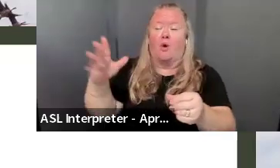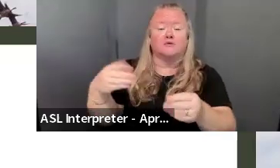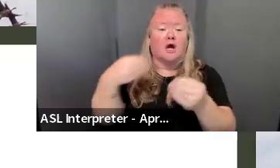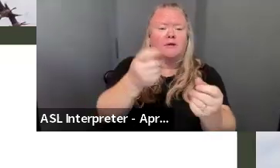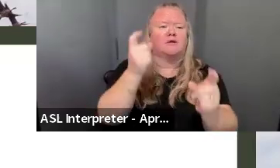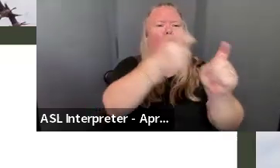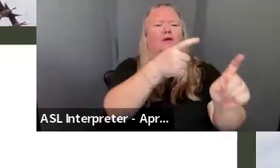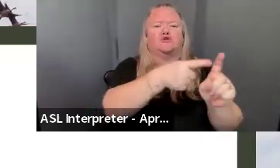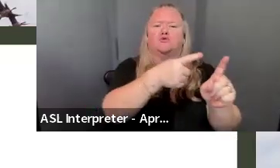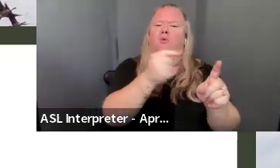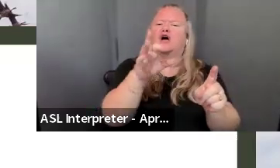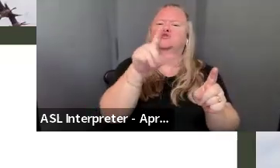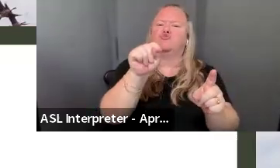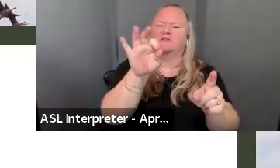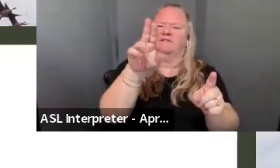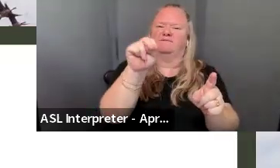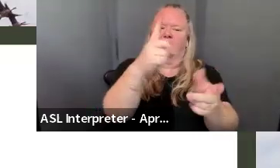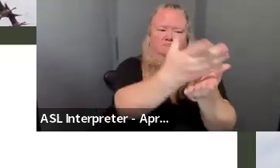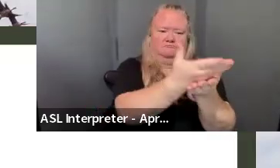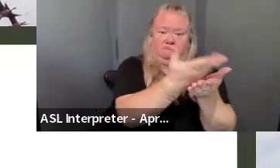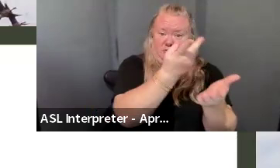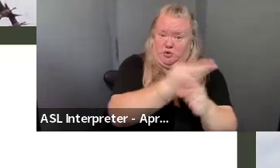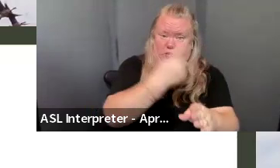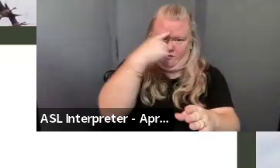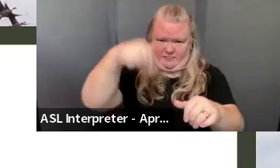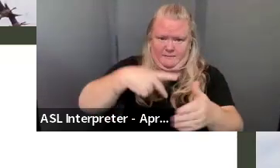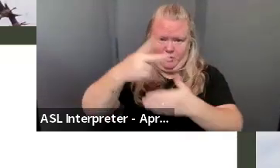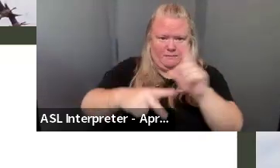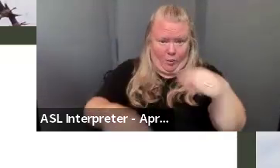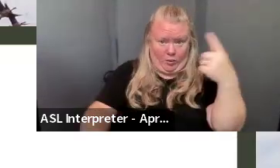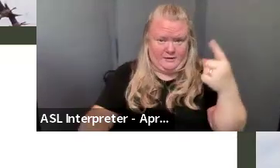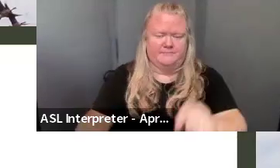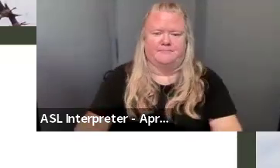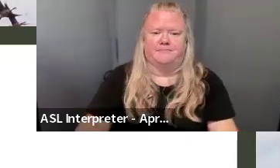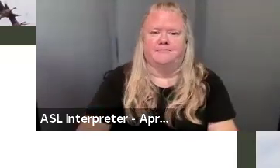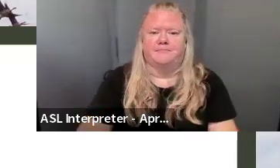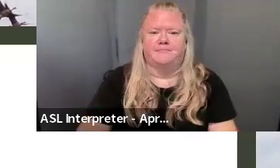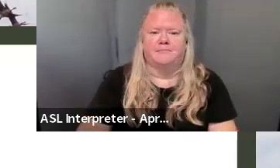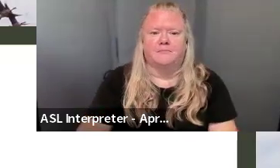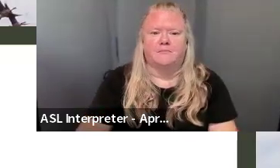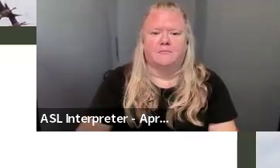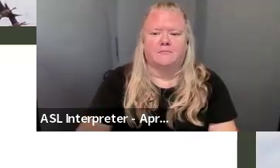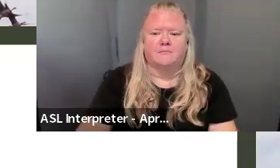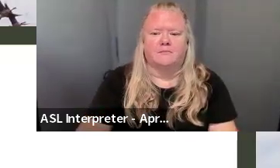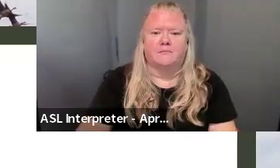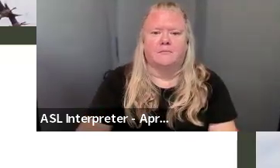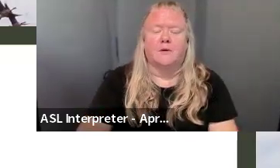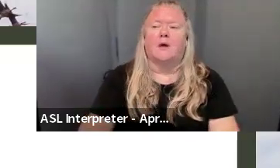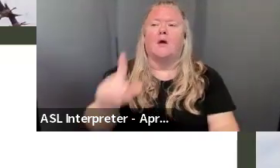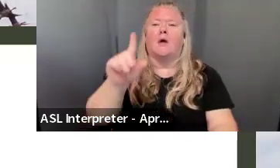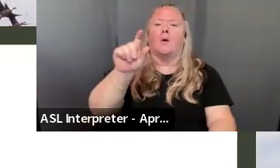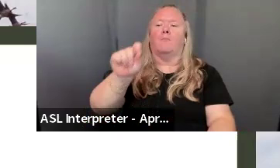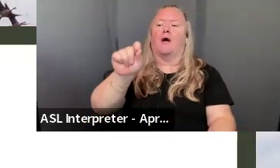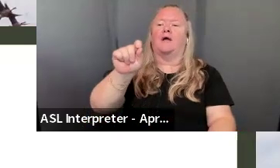into a dedicated trust fund that's used exclusively for this program. Workers contribute